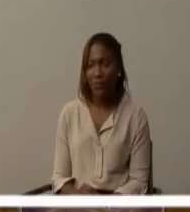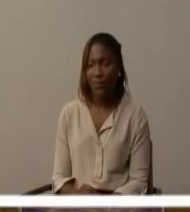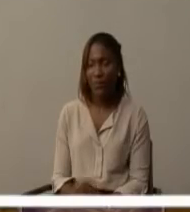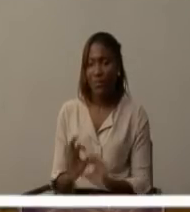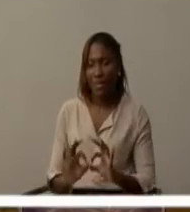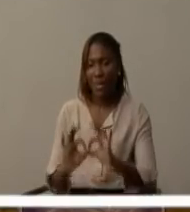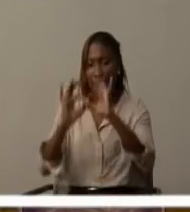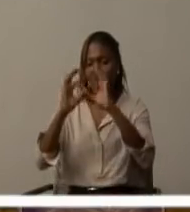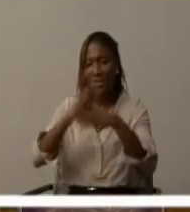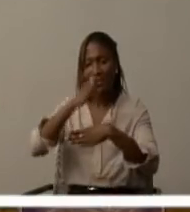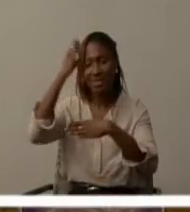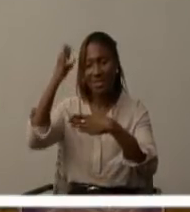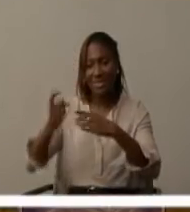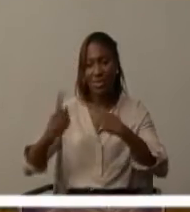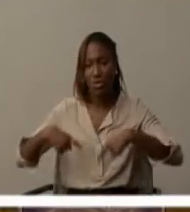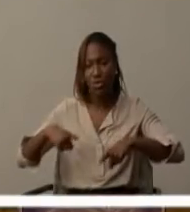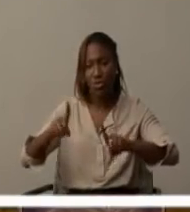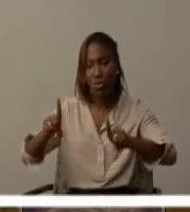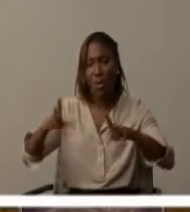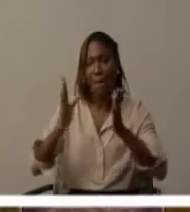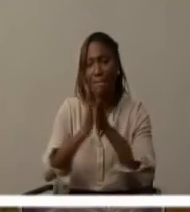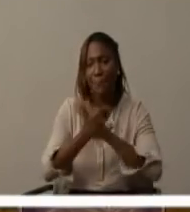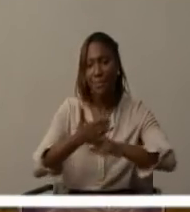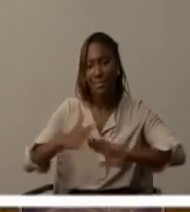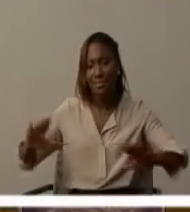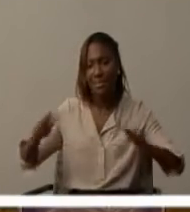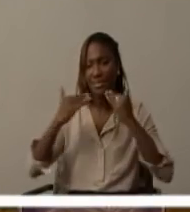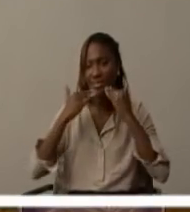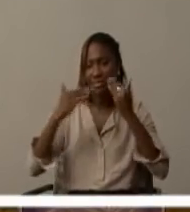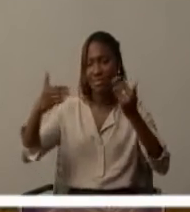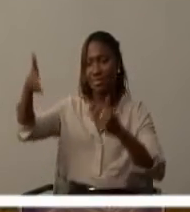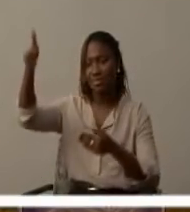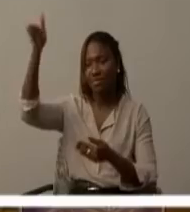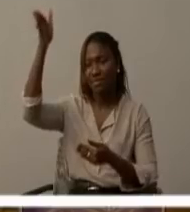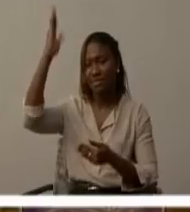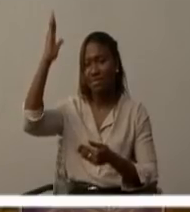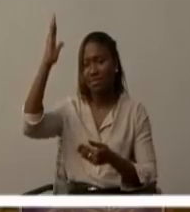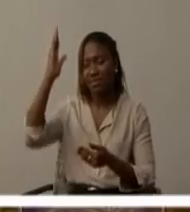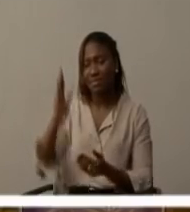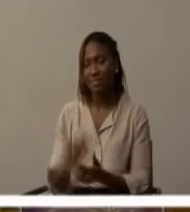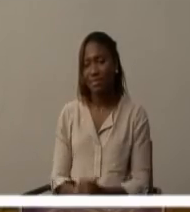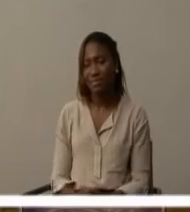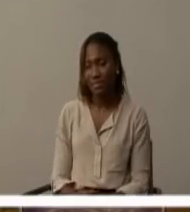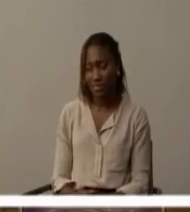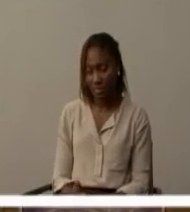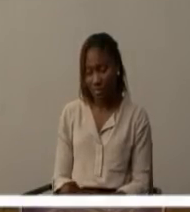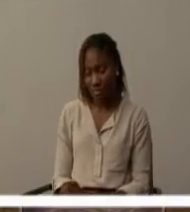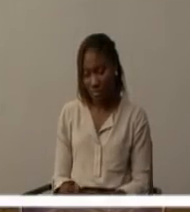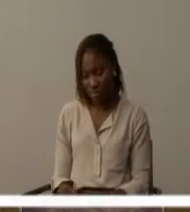The Mass is ended. Go in peace. Thanks be to God.